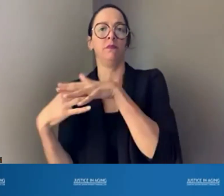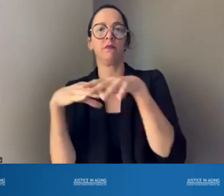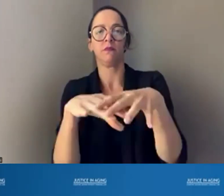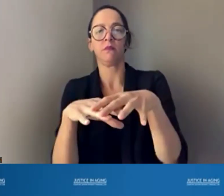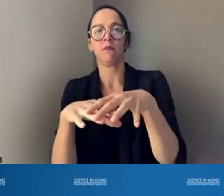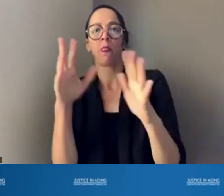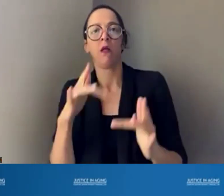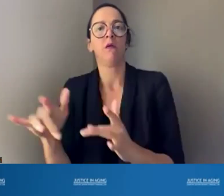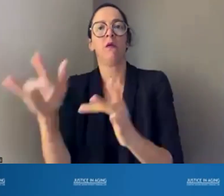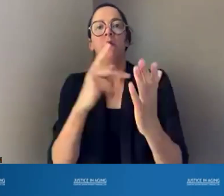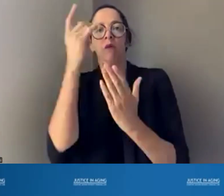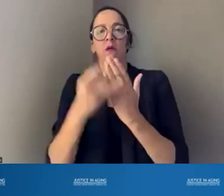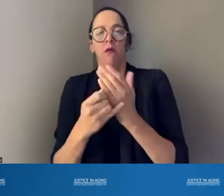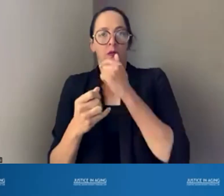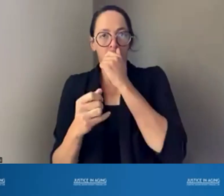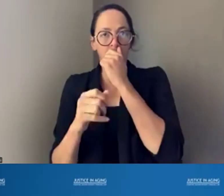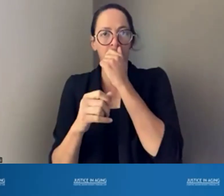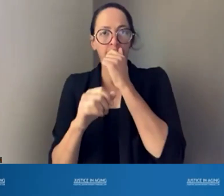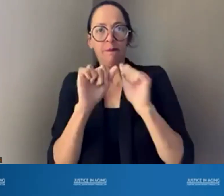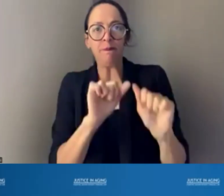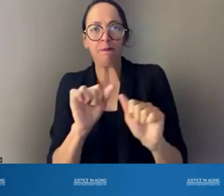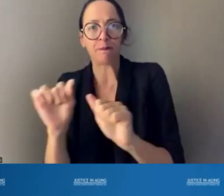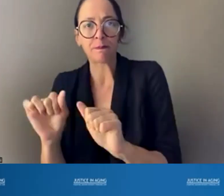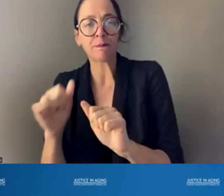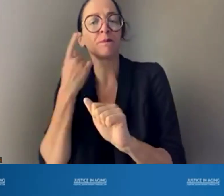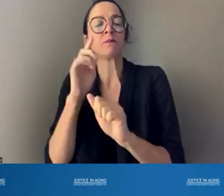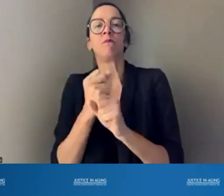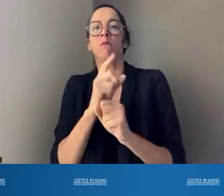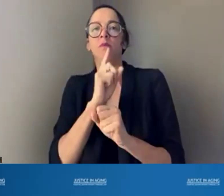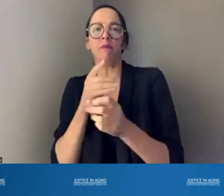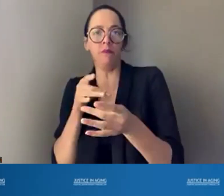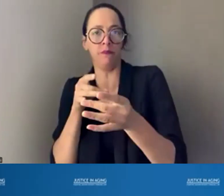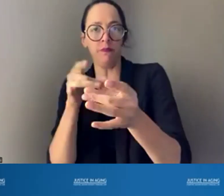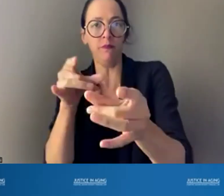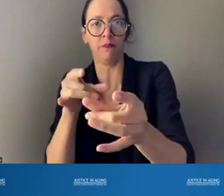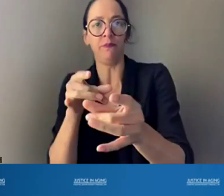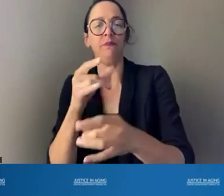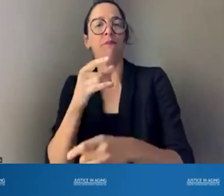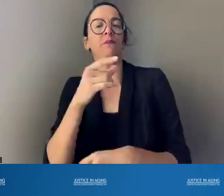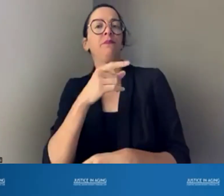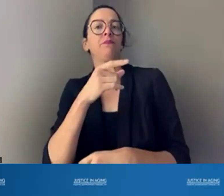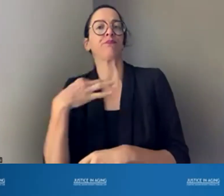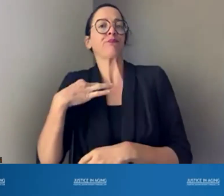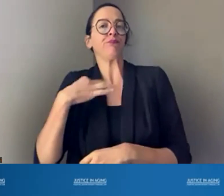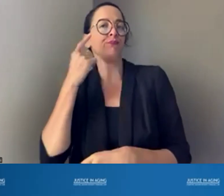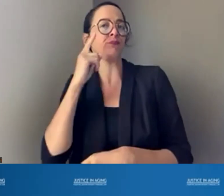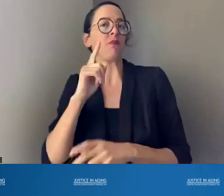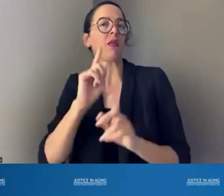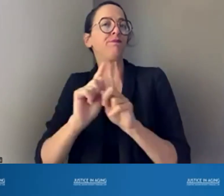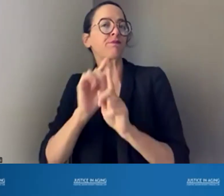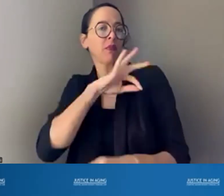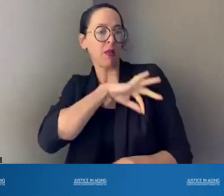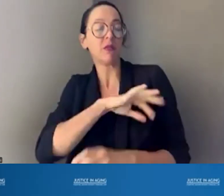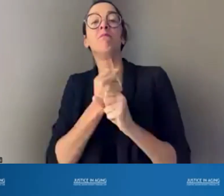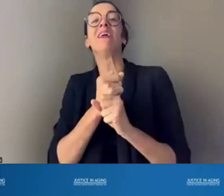Project capabilities for streamlining eligibility for benefits and making it easier to pay.